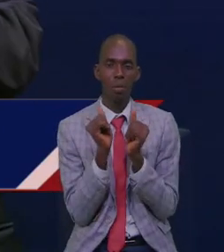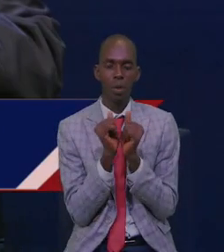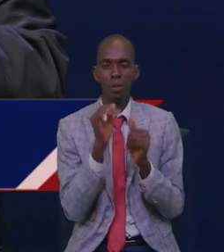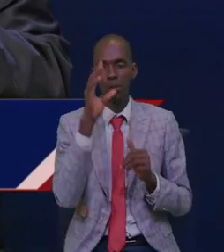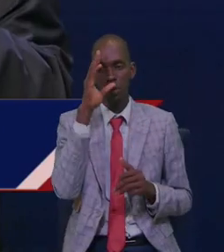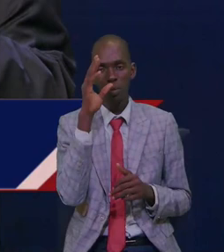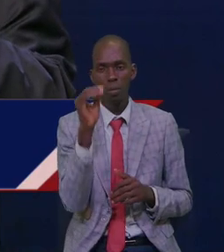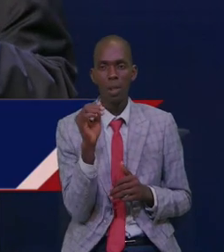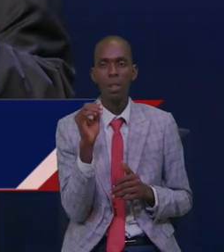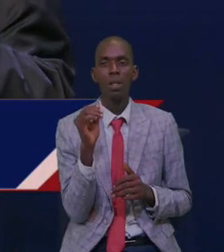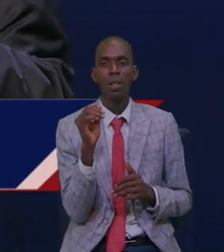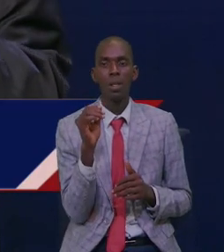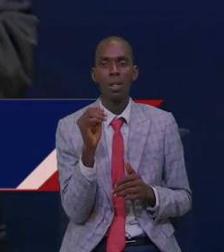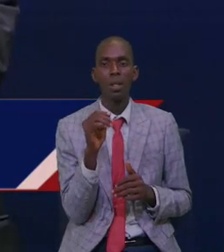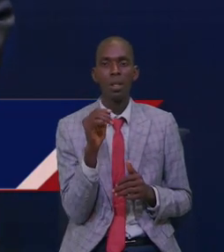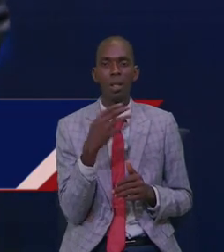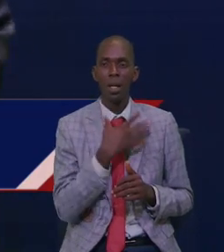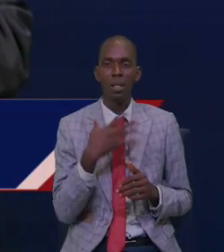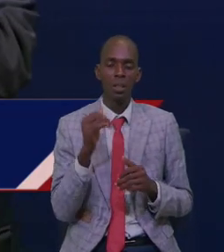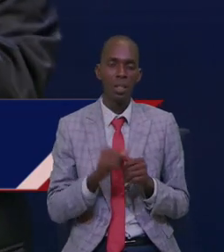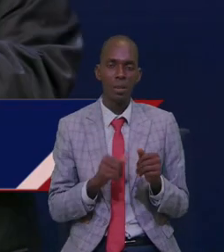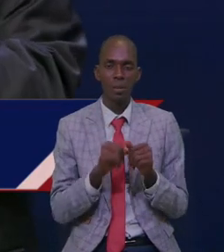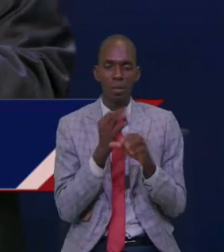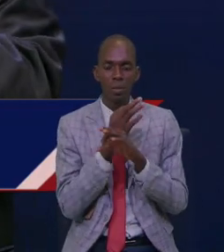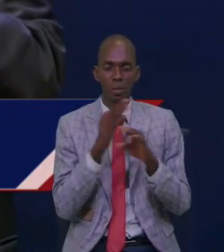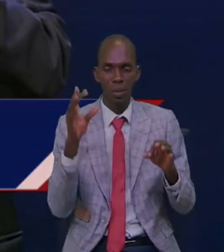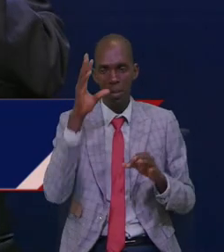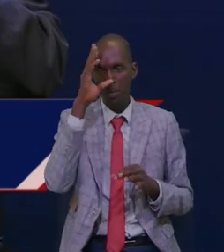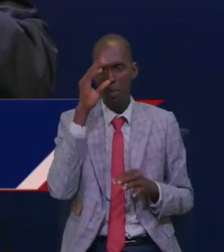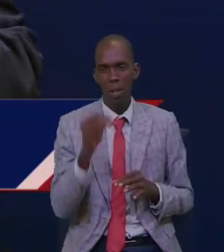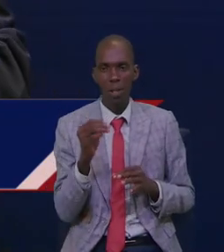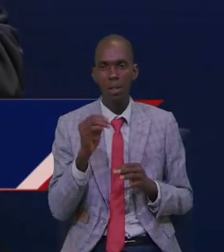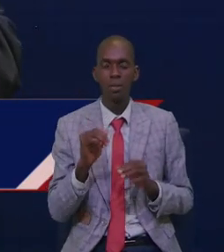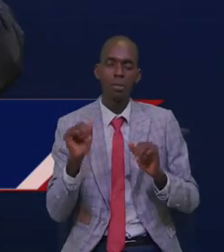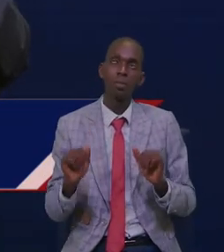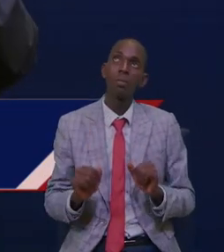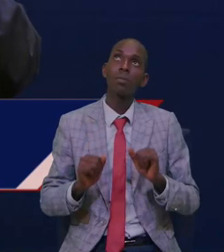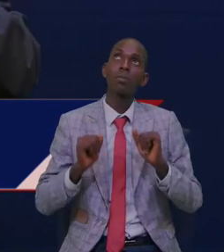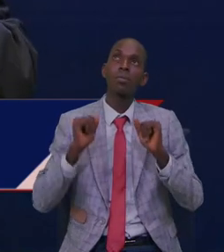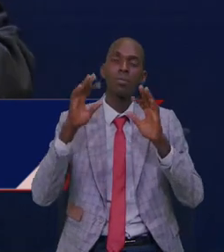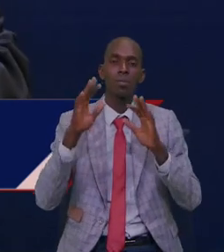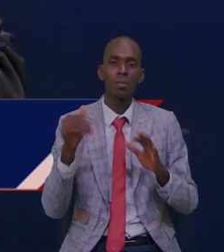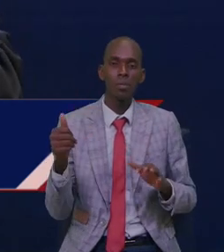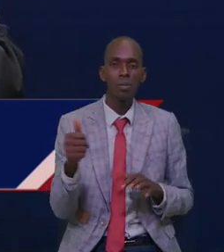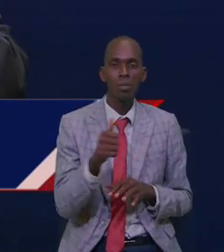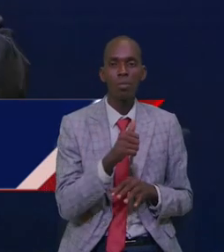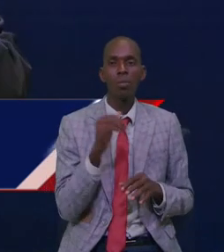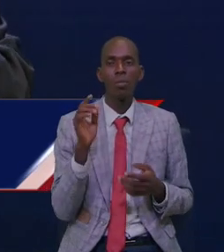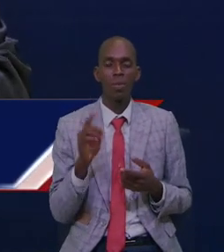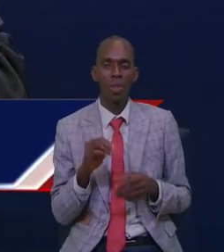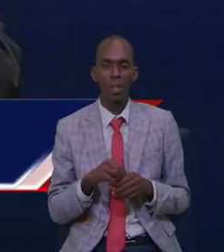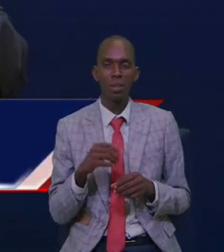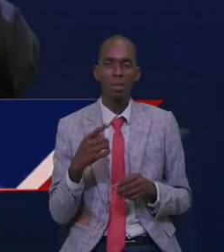bondman, and every free man, hid themselves in the dens and